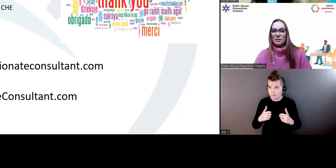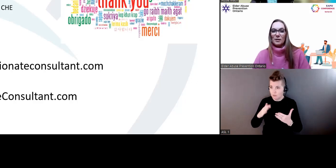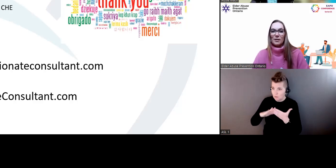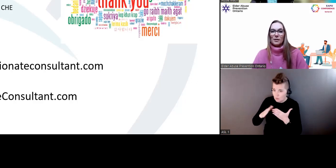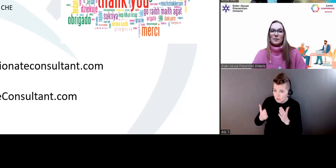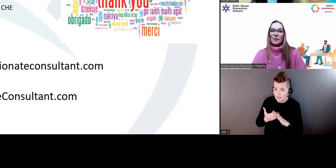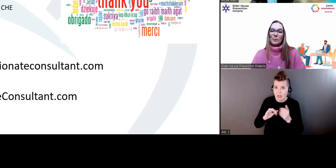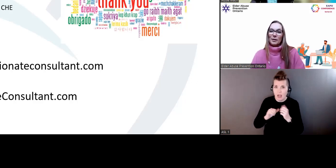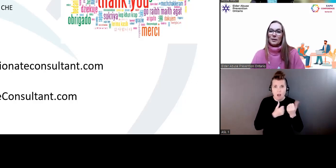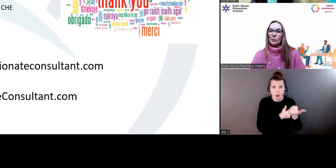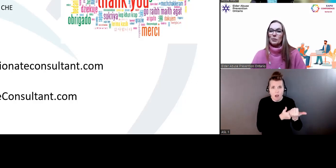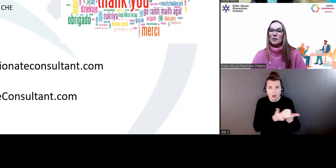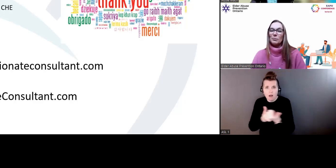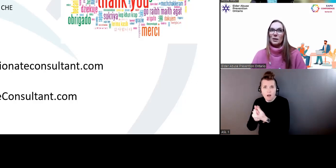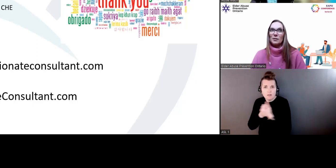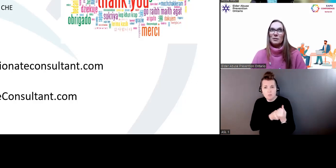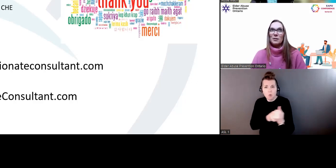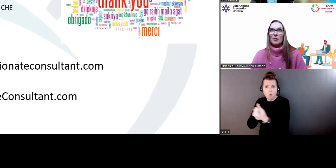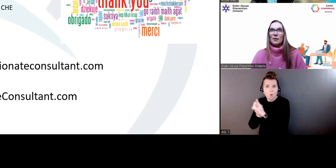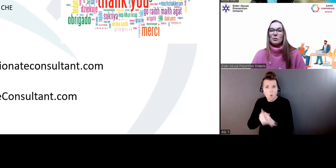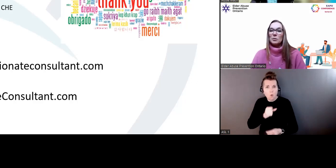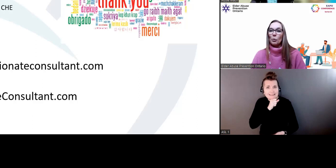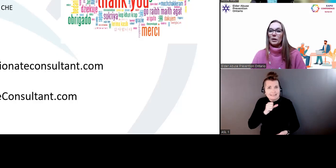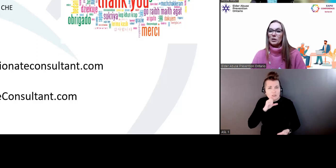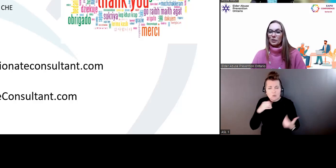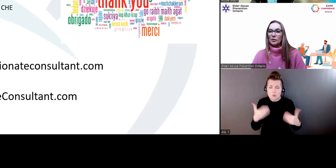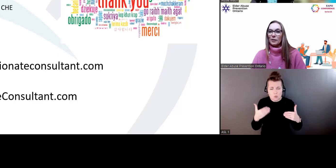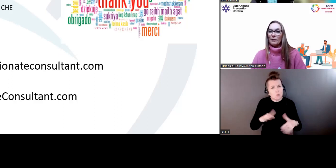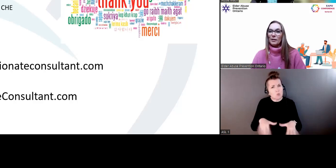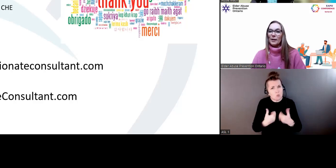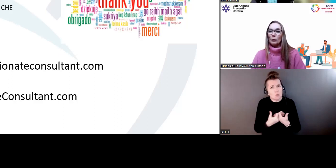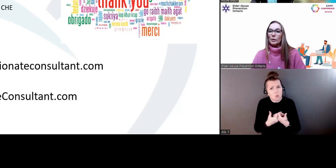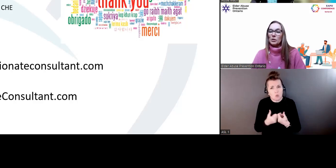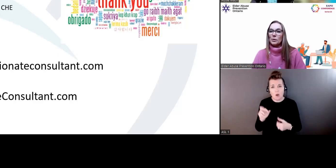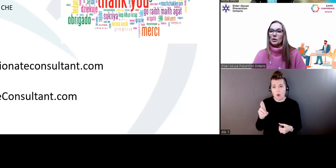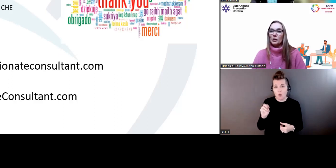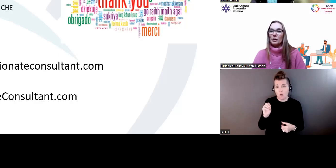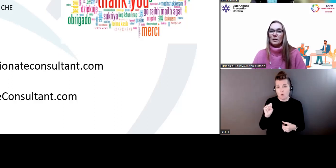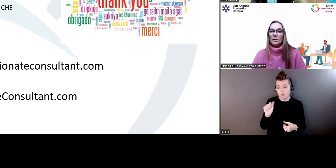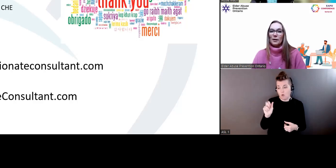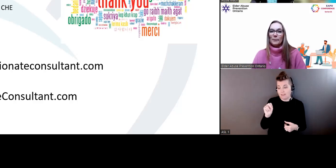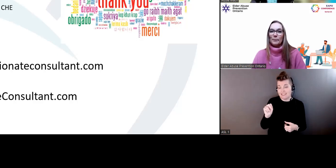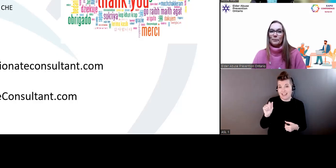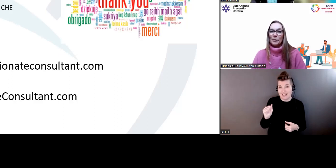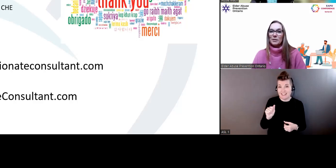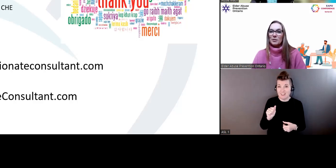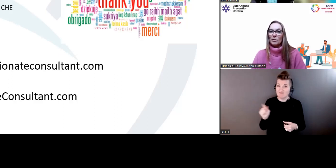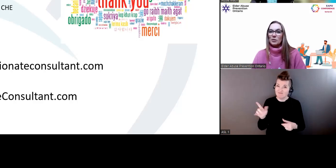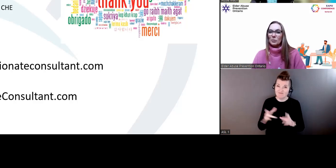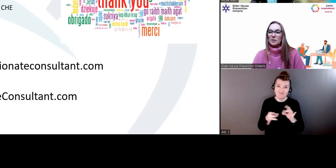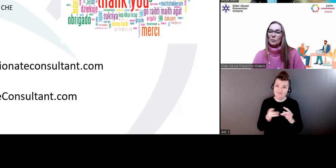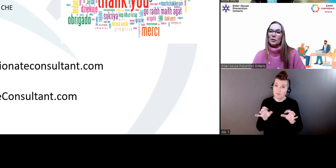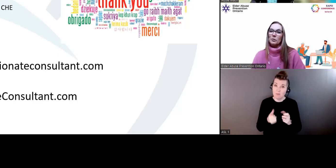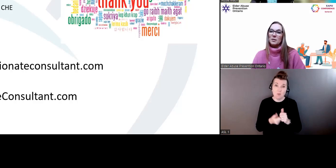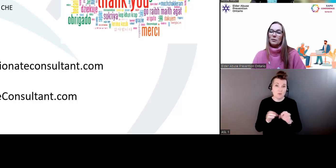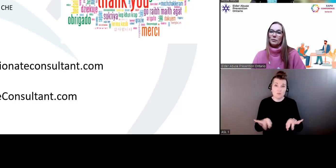adults. It's a dilemma. And I think what you said, Rosanna, is, supporting each other and having that outreach to each other, because it's hard to